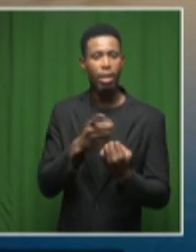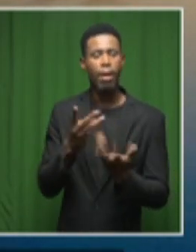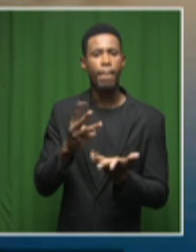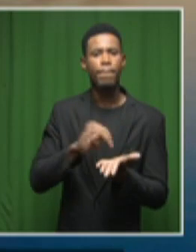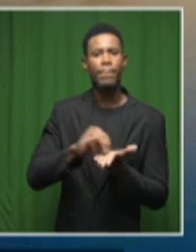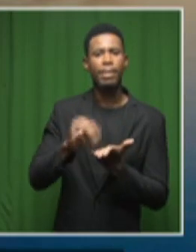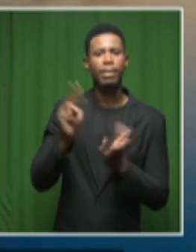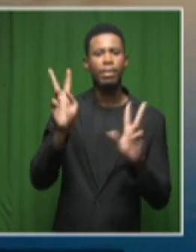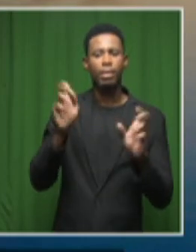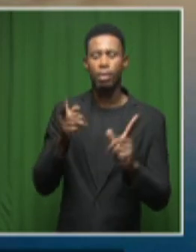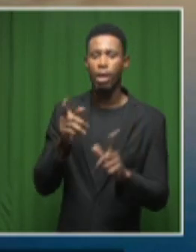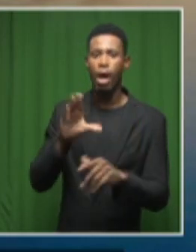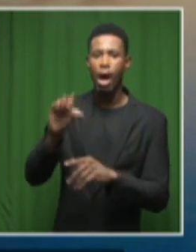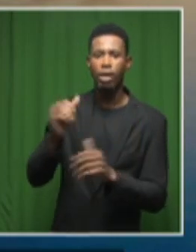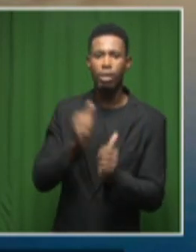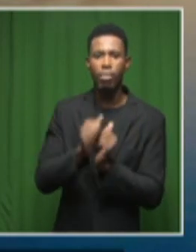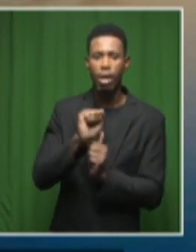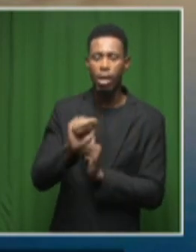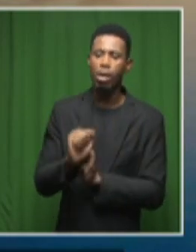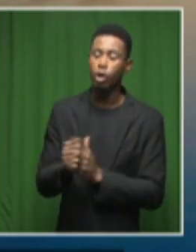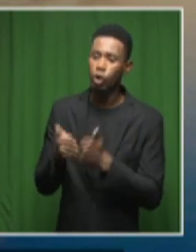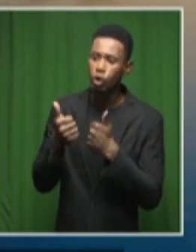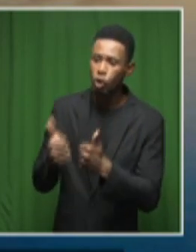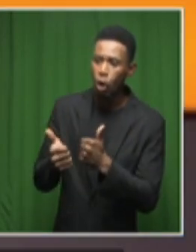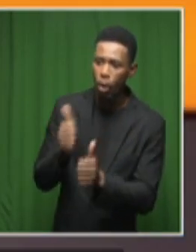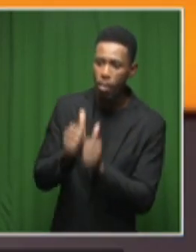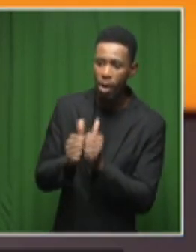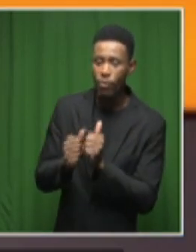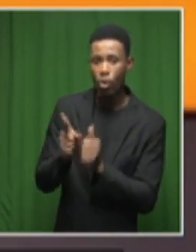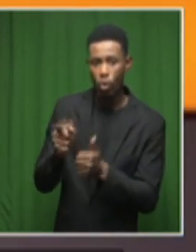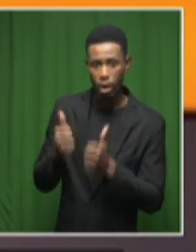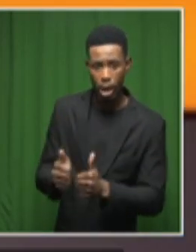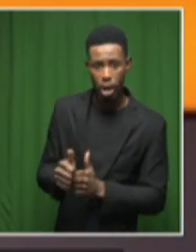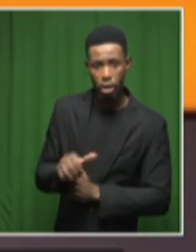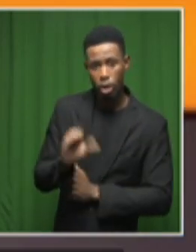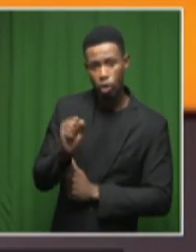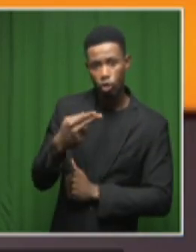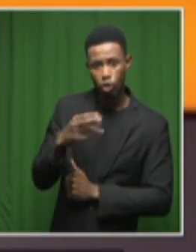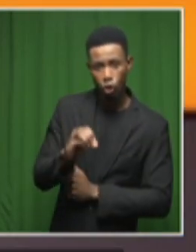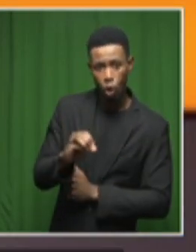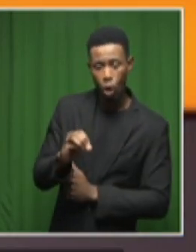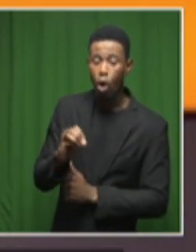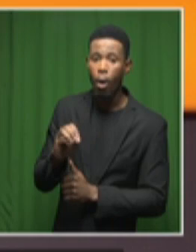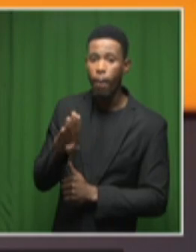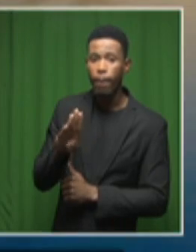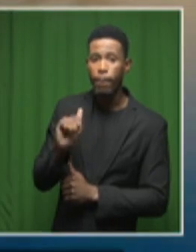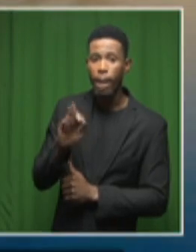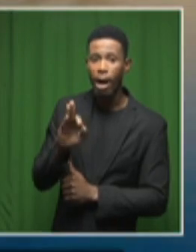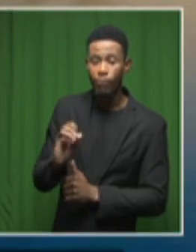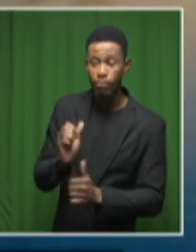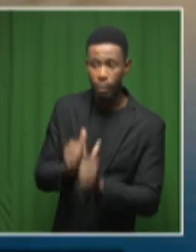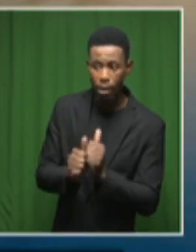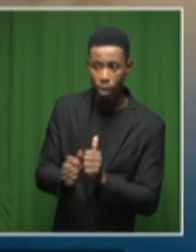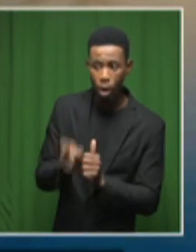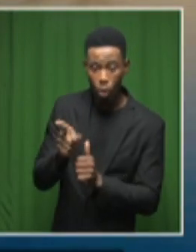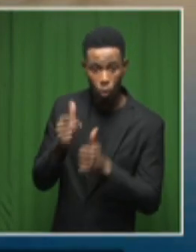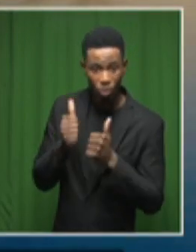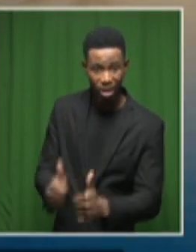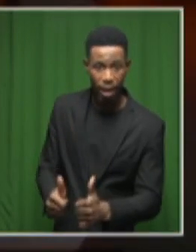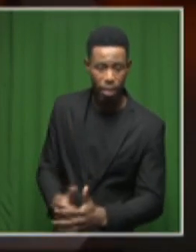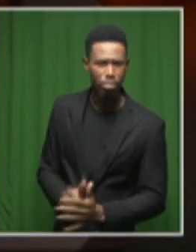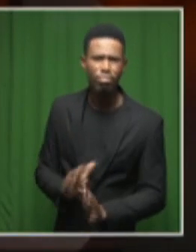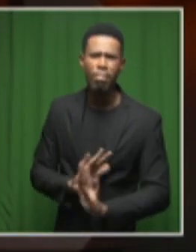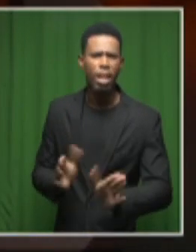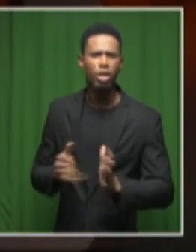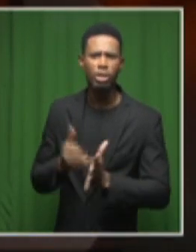bafu, ukrend. That's You all know, we need. that's all we need, ukrend That's all we bafu, need. you know, and getting Because it the as a problem is, habit. yeah, nobody seems to